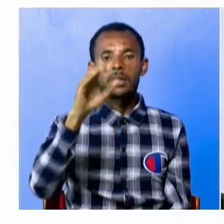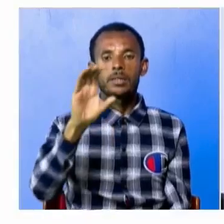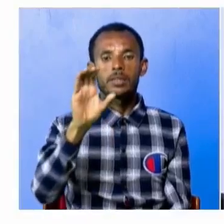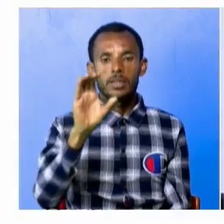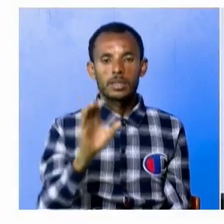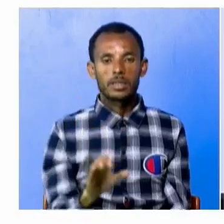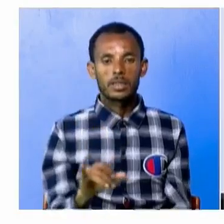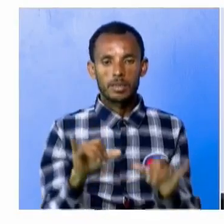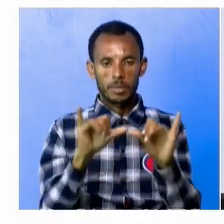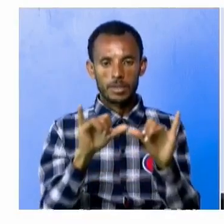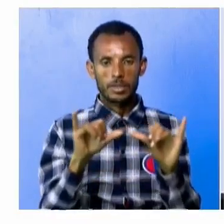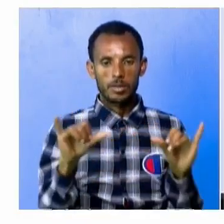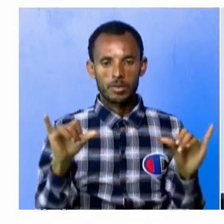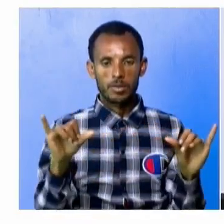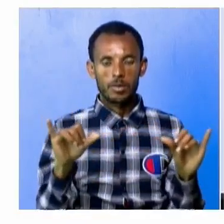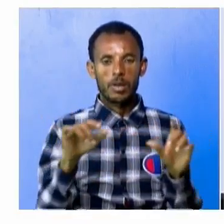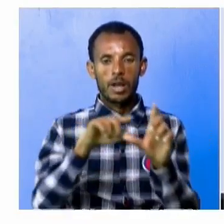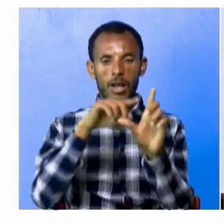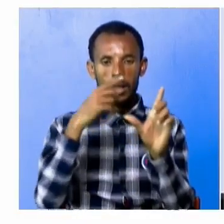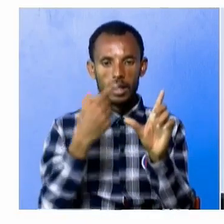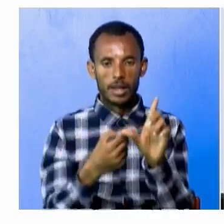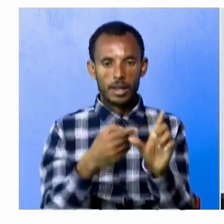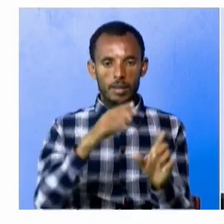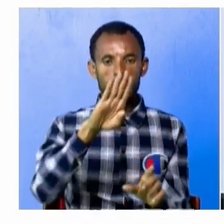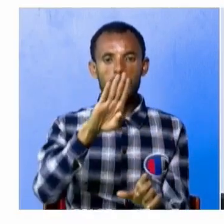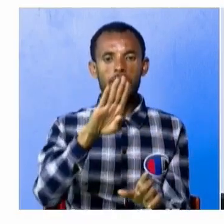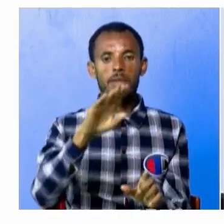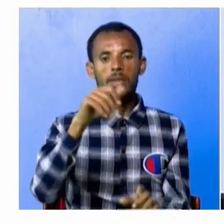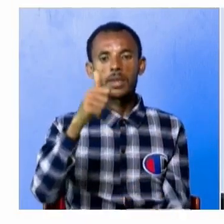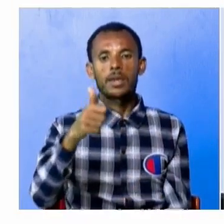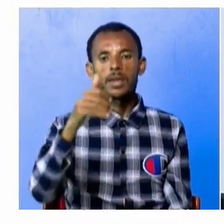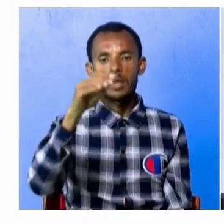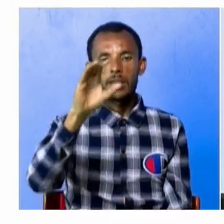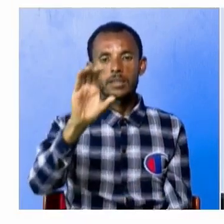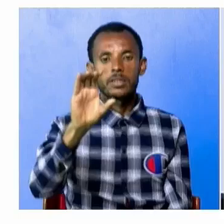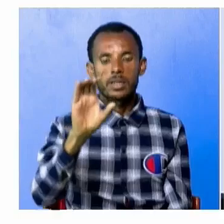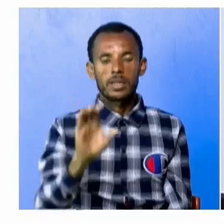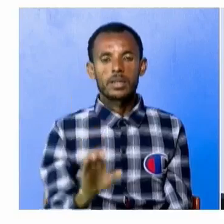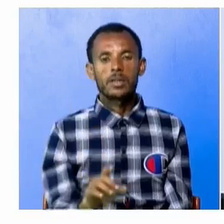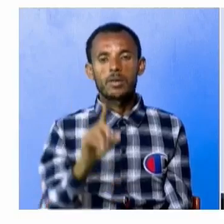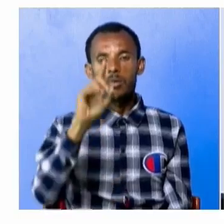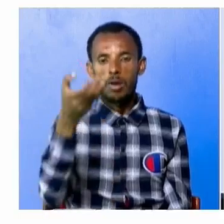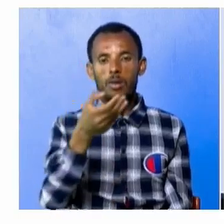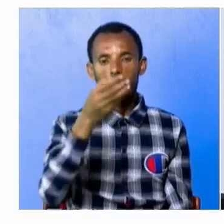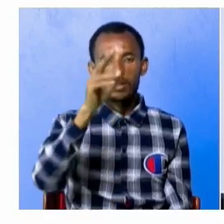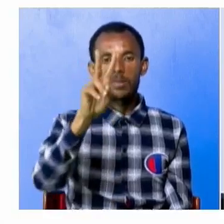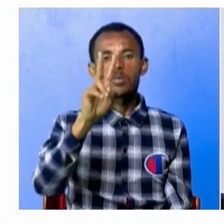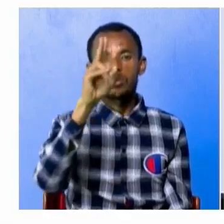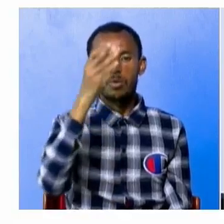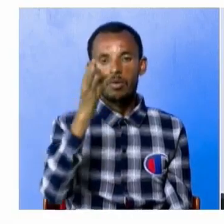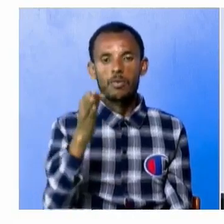measure of angle BAC is half of